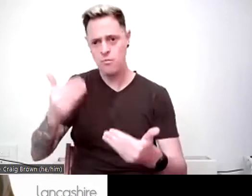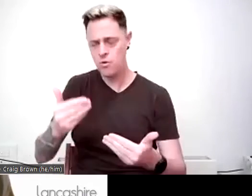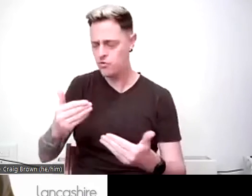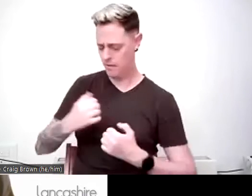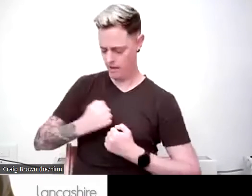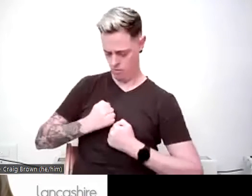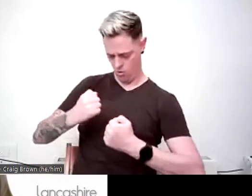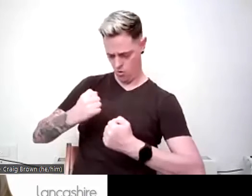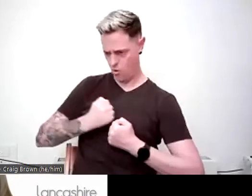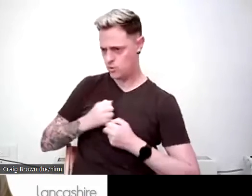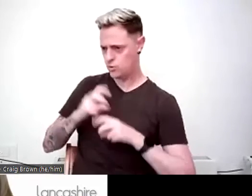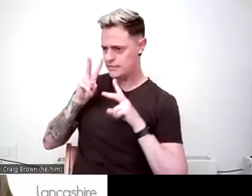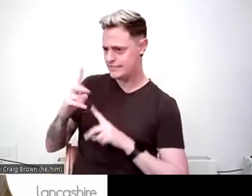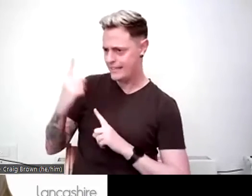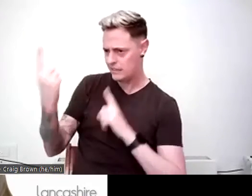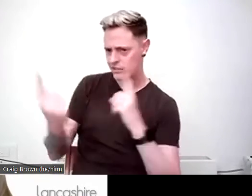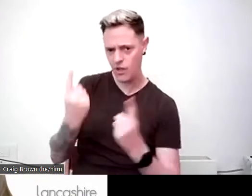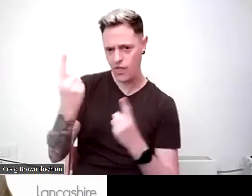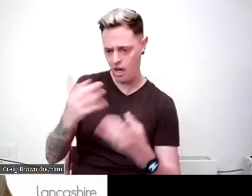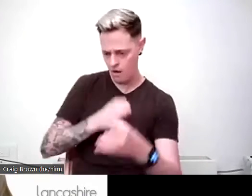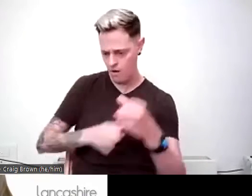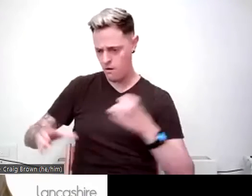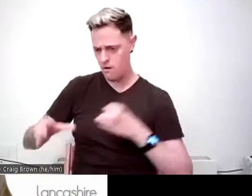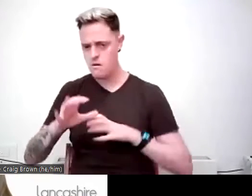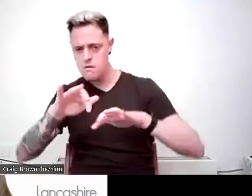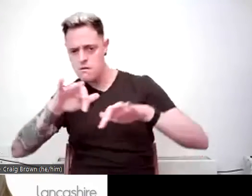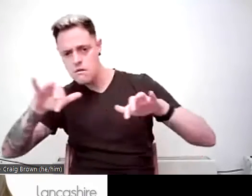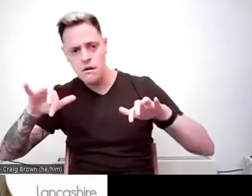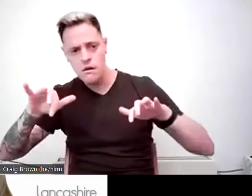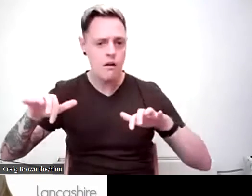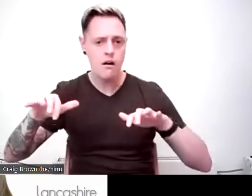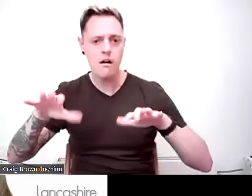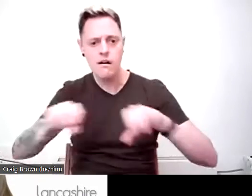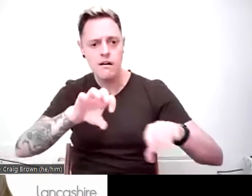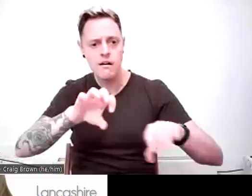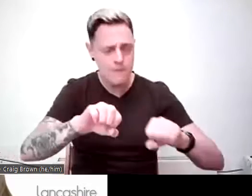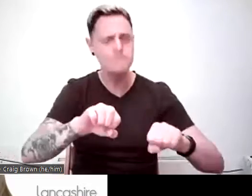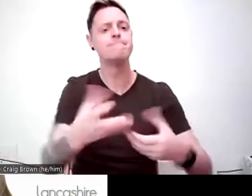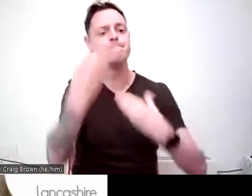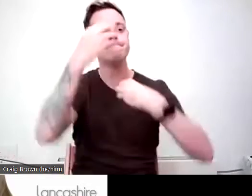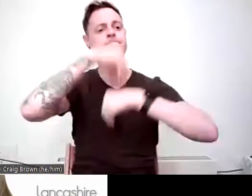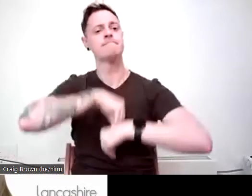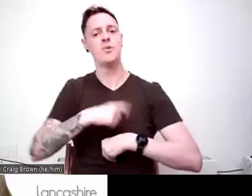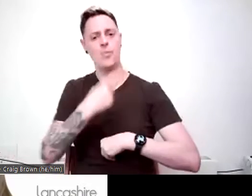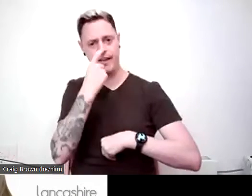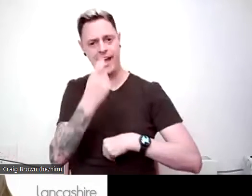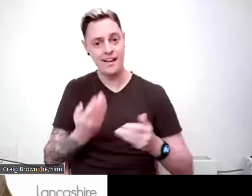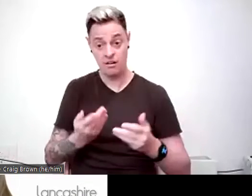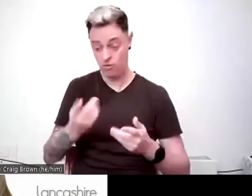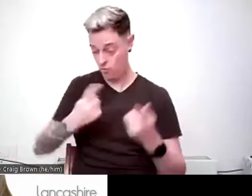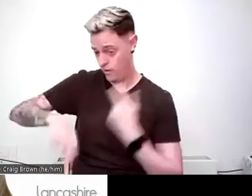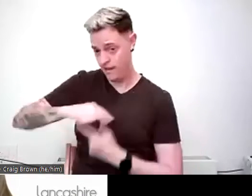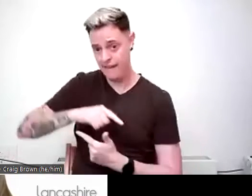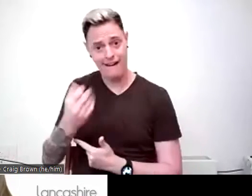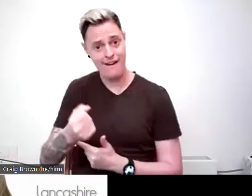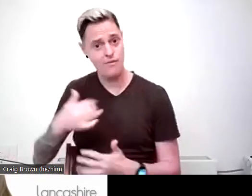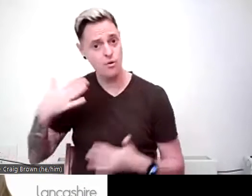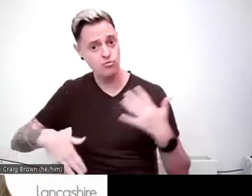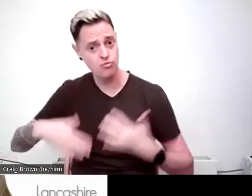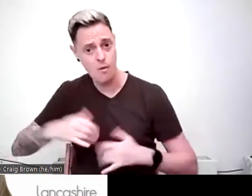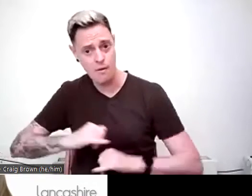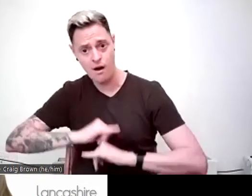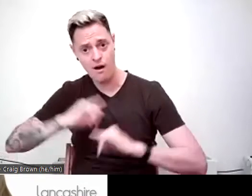to heal, because we're all walking around with this trauma. We're all walking around with, whether that's something that we've experienced personally, or whether